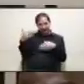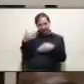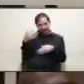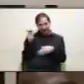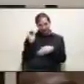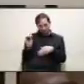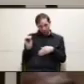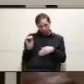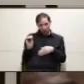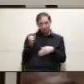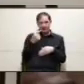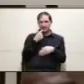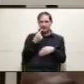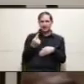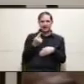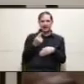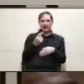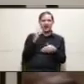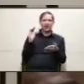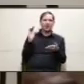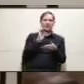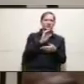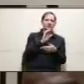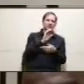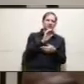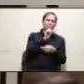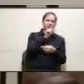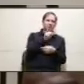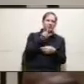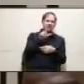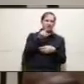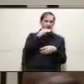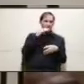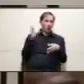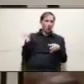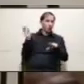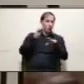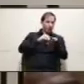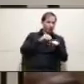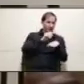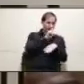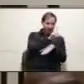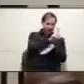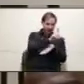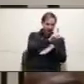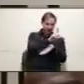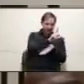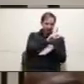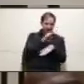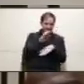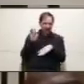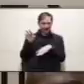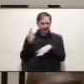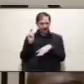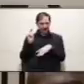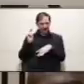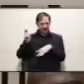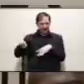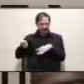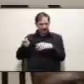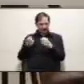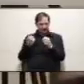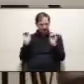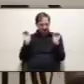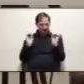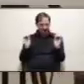of 1.7, which I assume is on top of the 7%, but then the expenditure is 0. So nothing has been spent of the